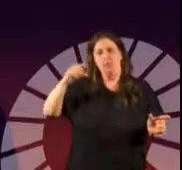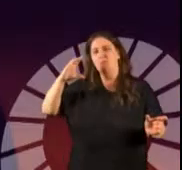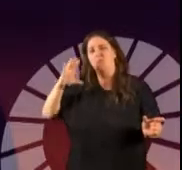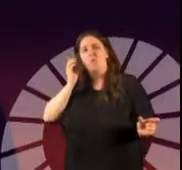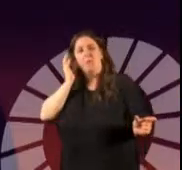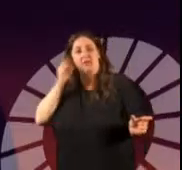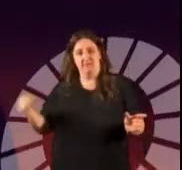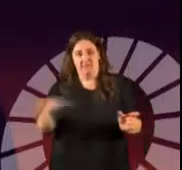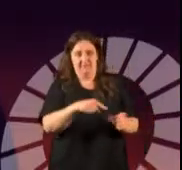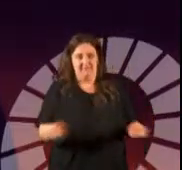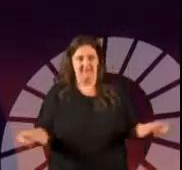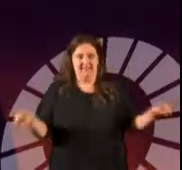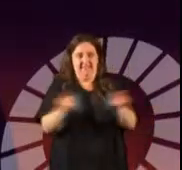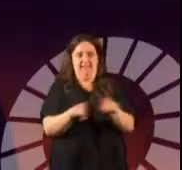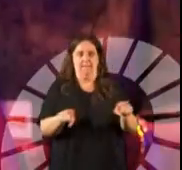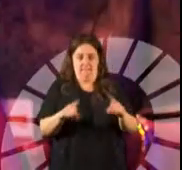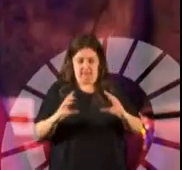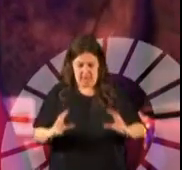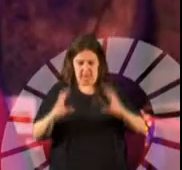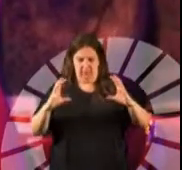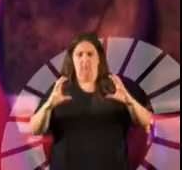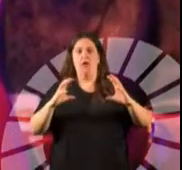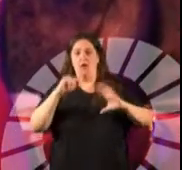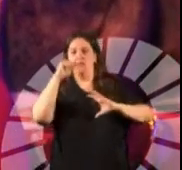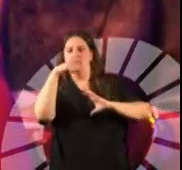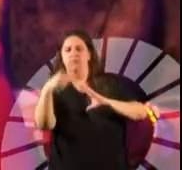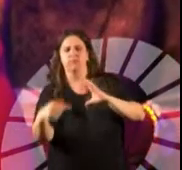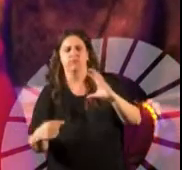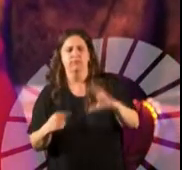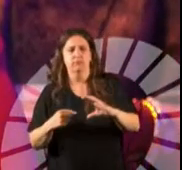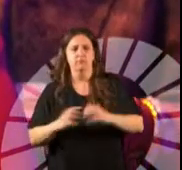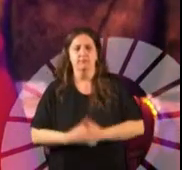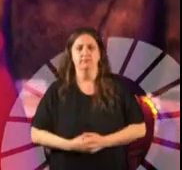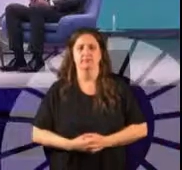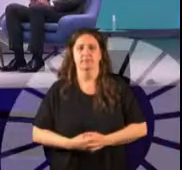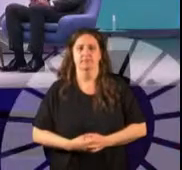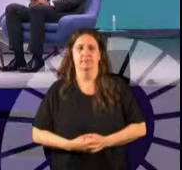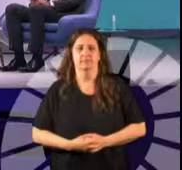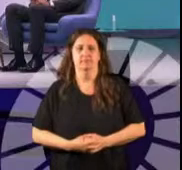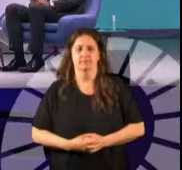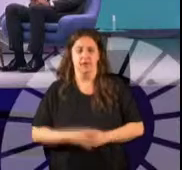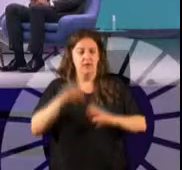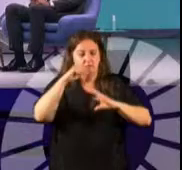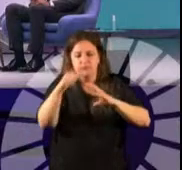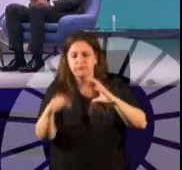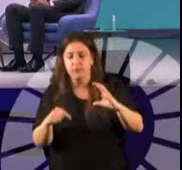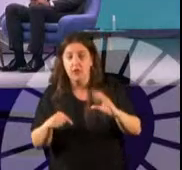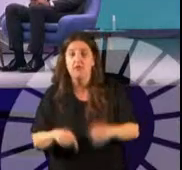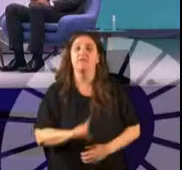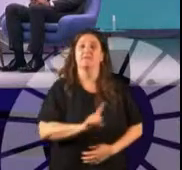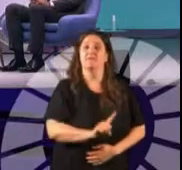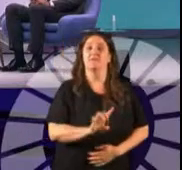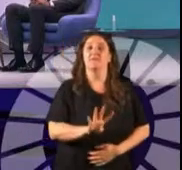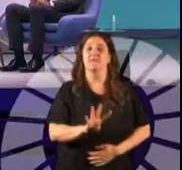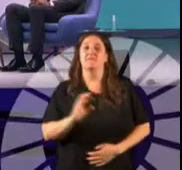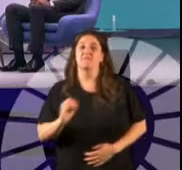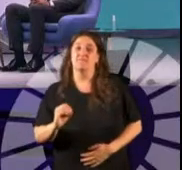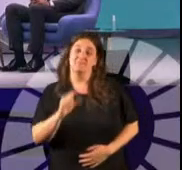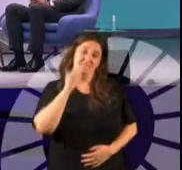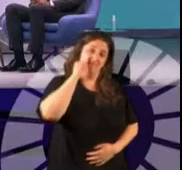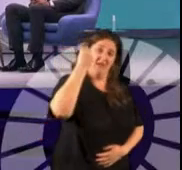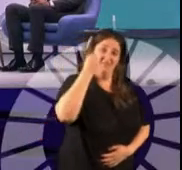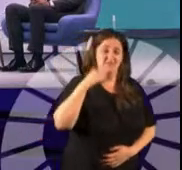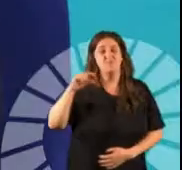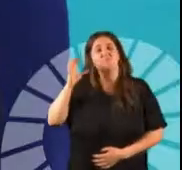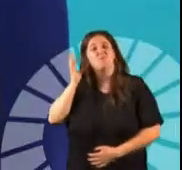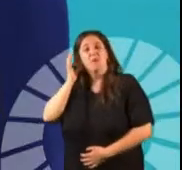women, we have got 140 men and women working in parity across the world and in the leadership levels. And there's